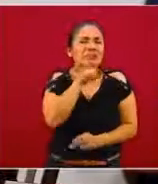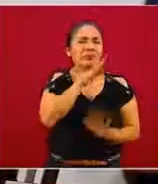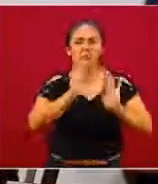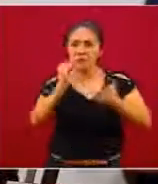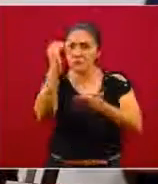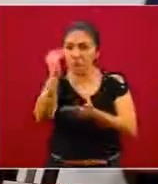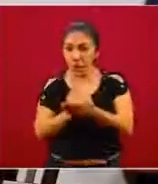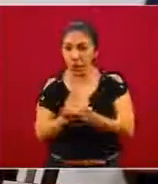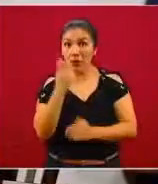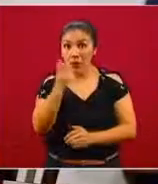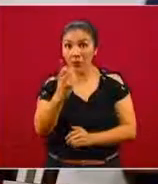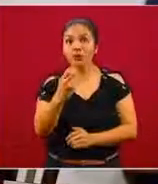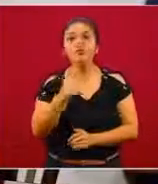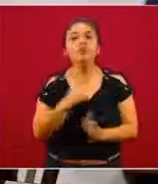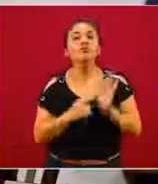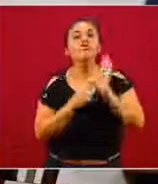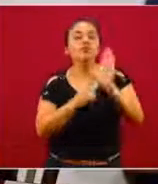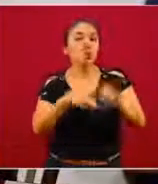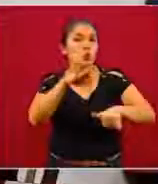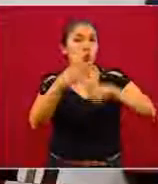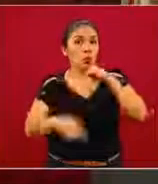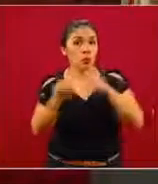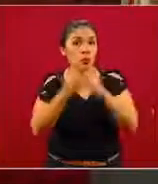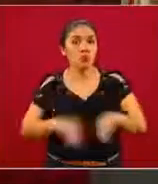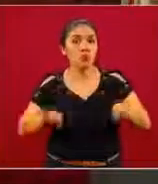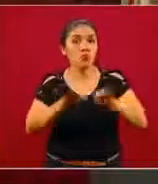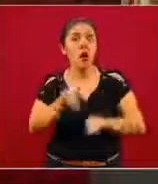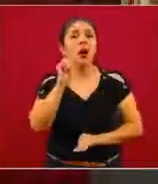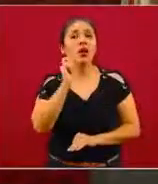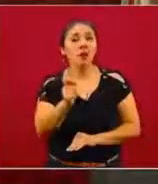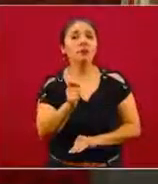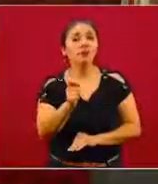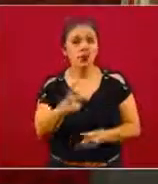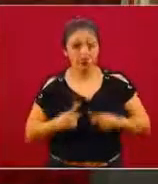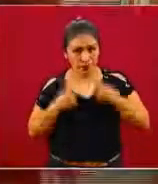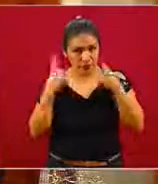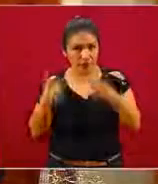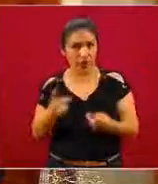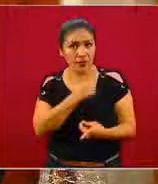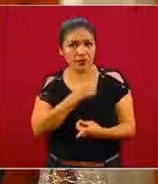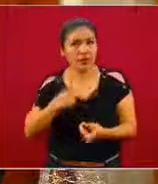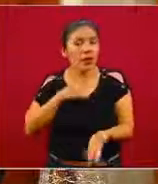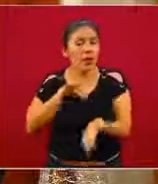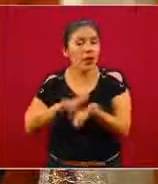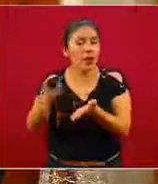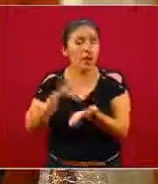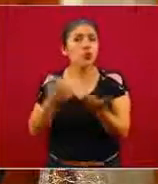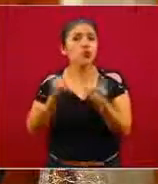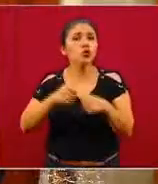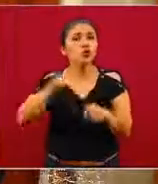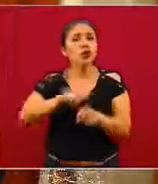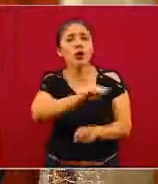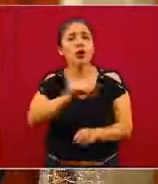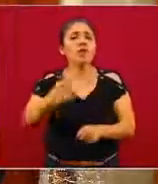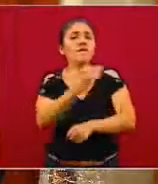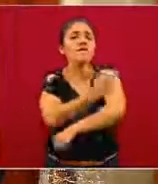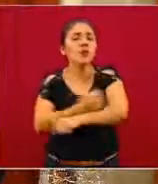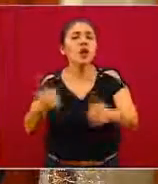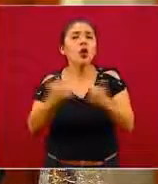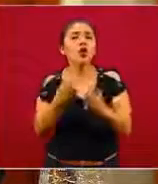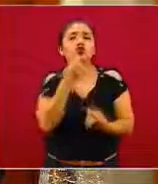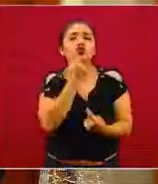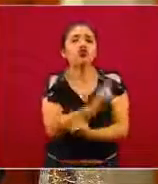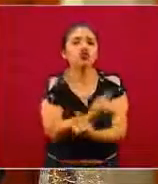anxiety. So therefore, as my last point, I would like to highlight the importance of providing social support